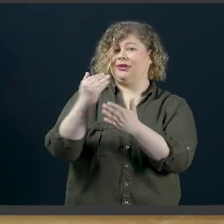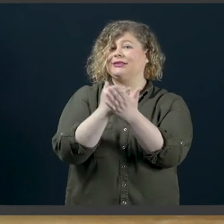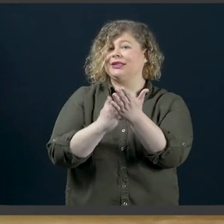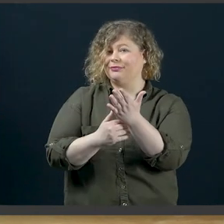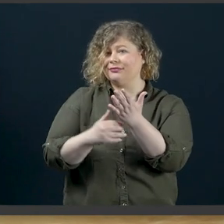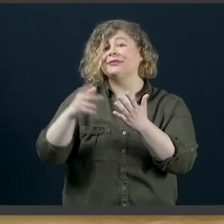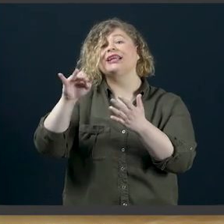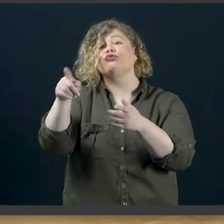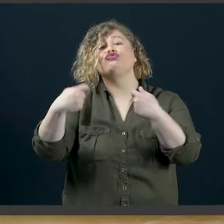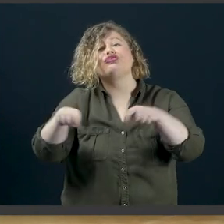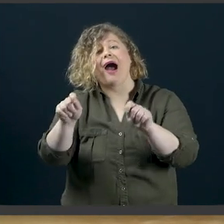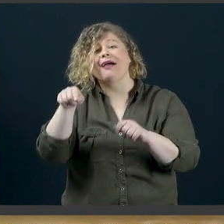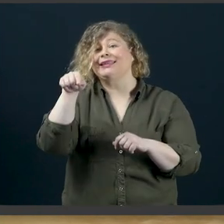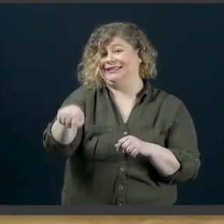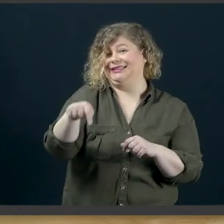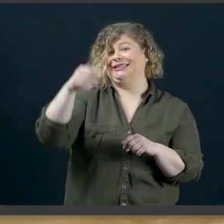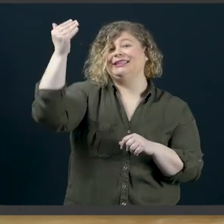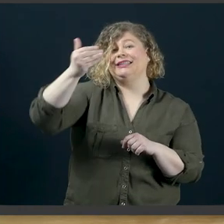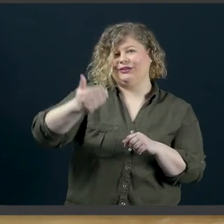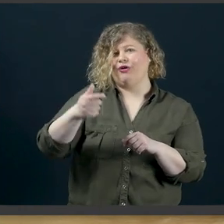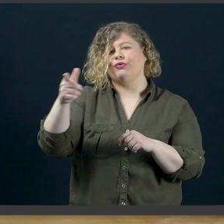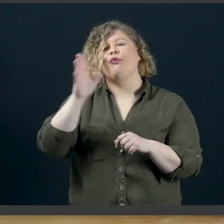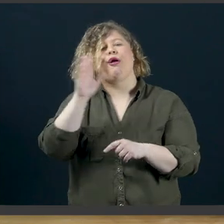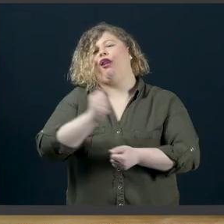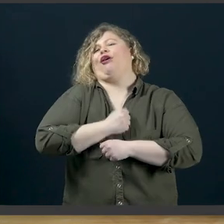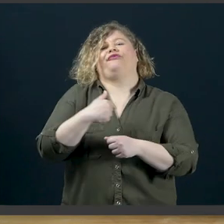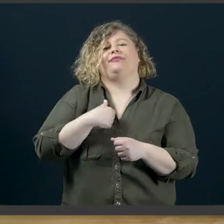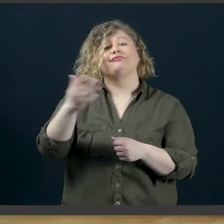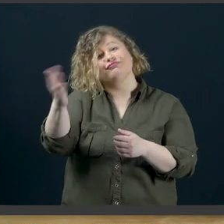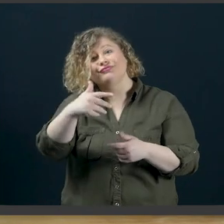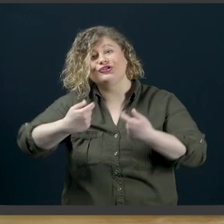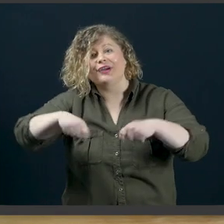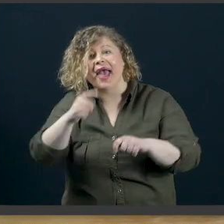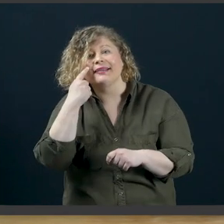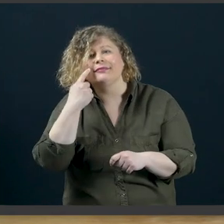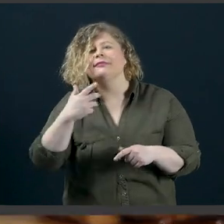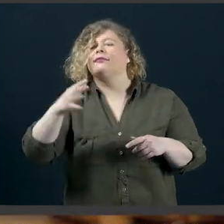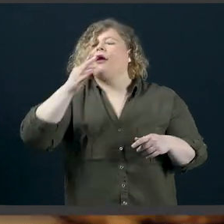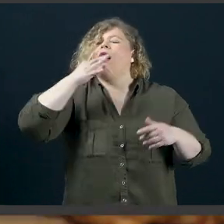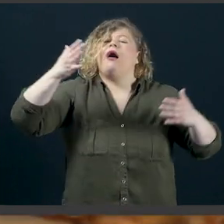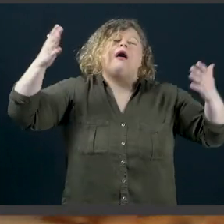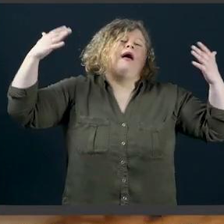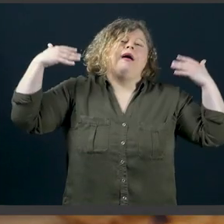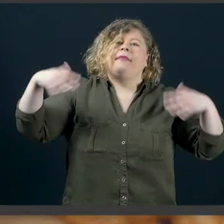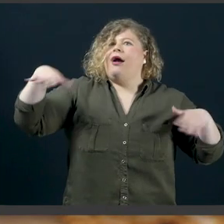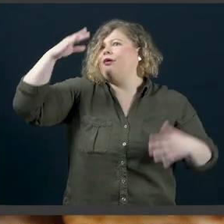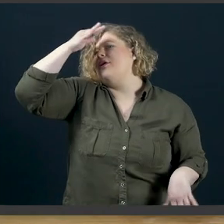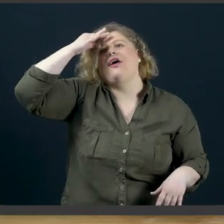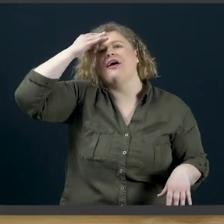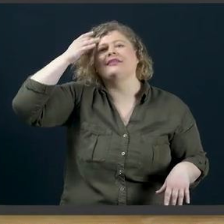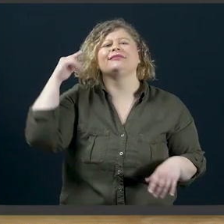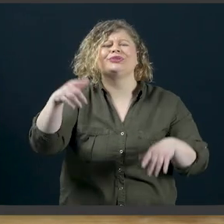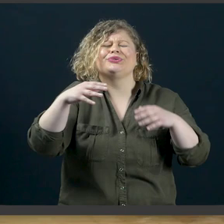you try this yearo you will love me and I have to try some oh my God it's so